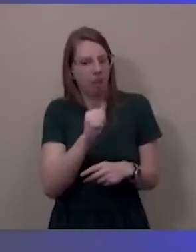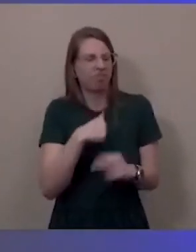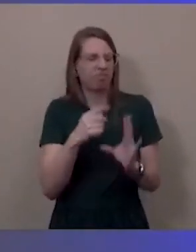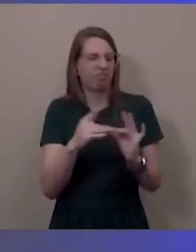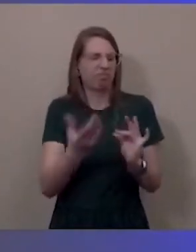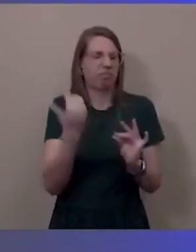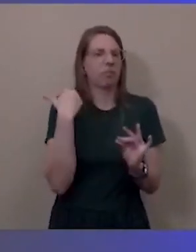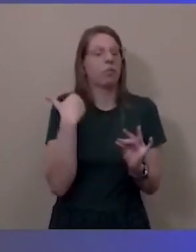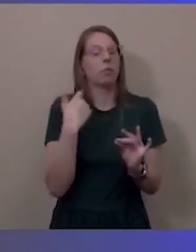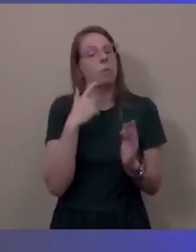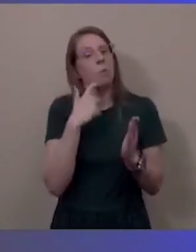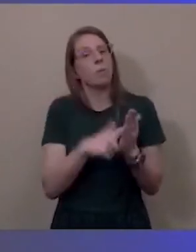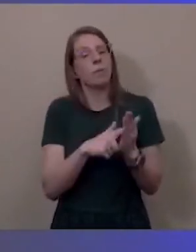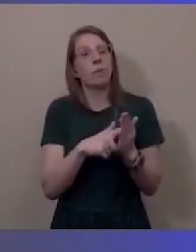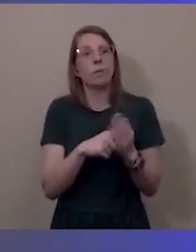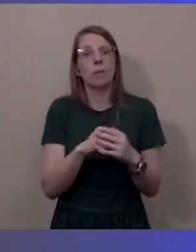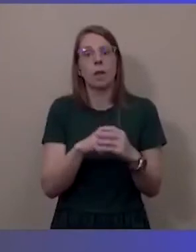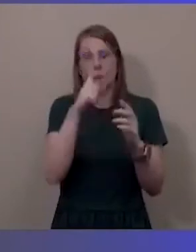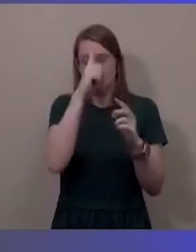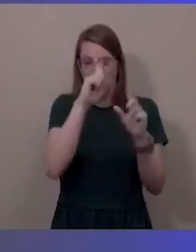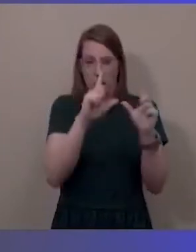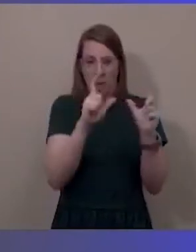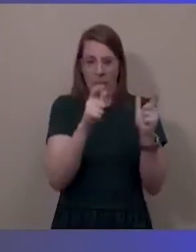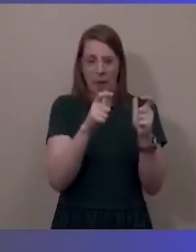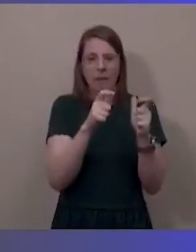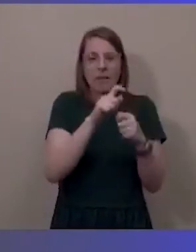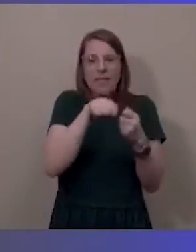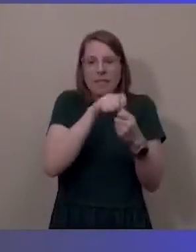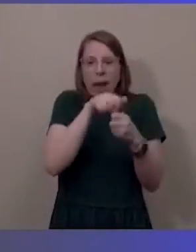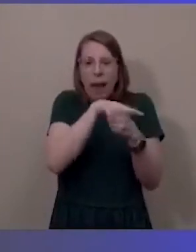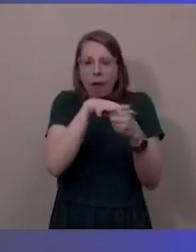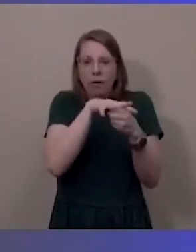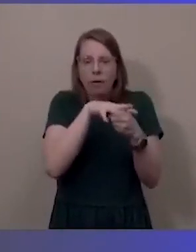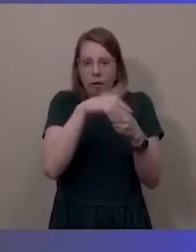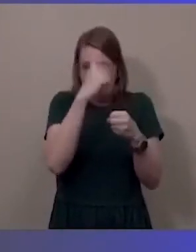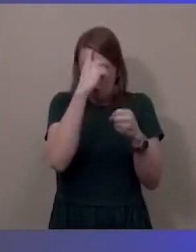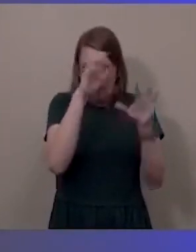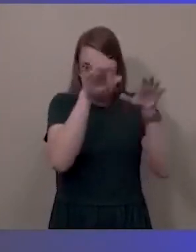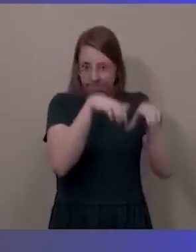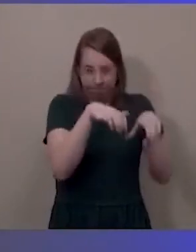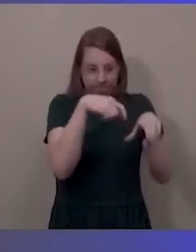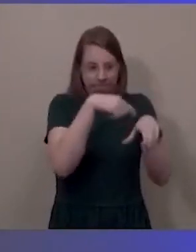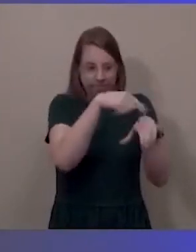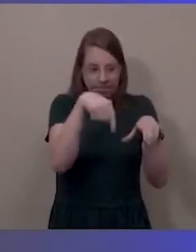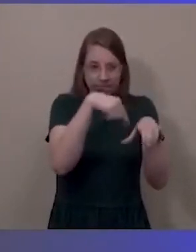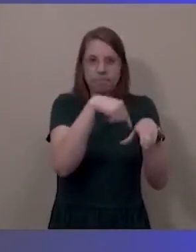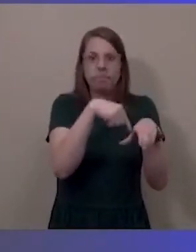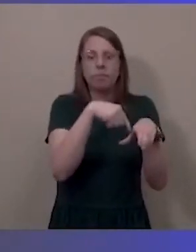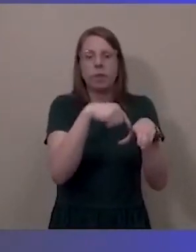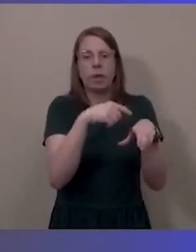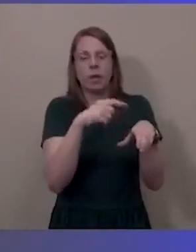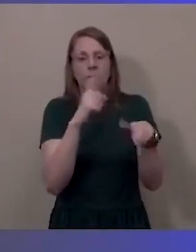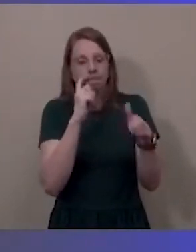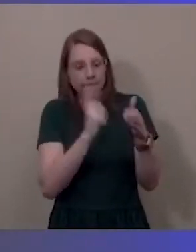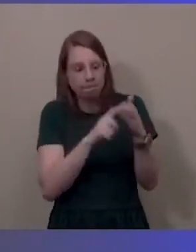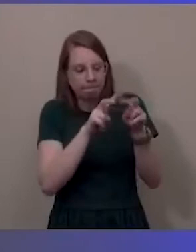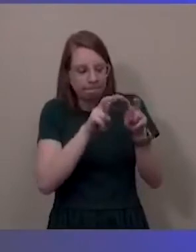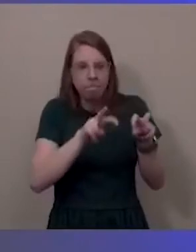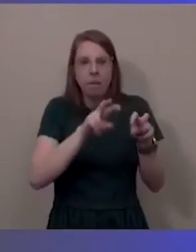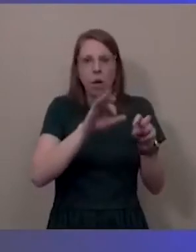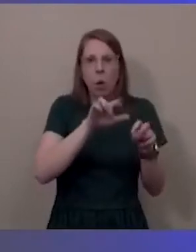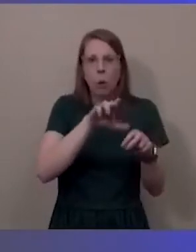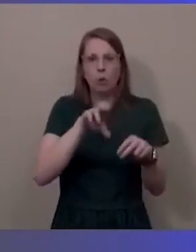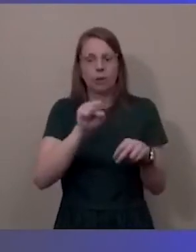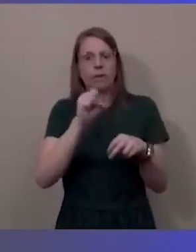we see maybe a whole lot of shrinkage in certain areas of the brain, and we look for those clues when we're diagnosing. But some parts of the brain